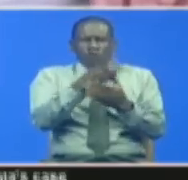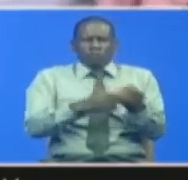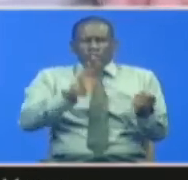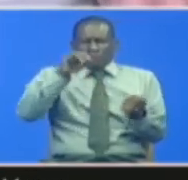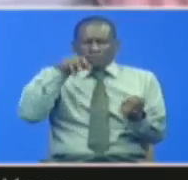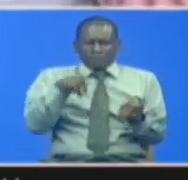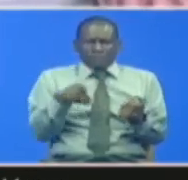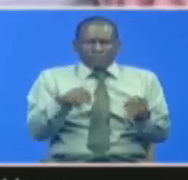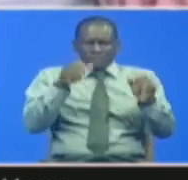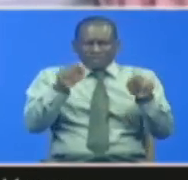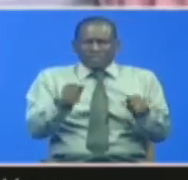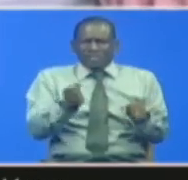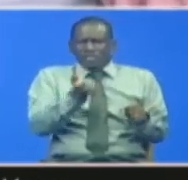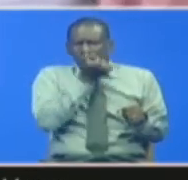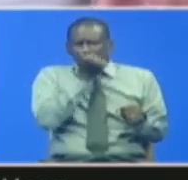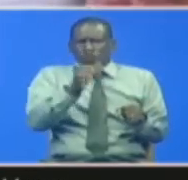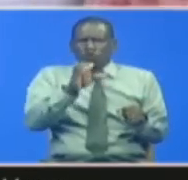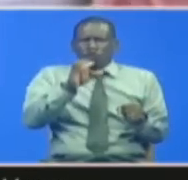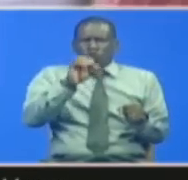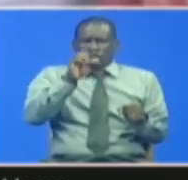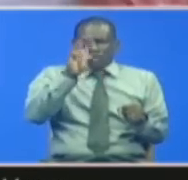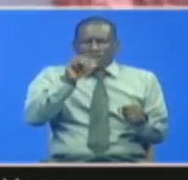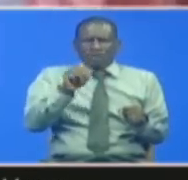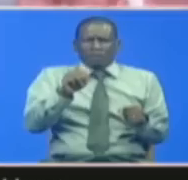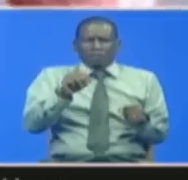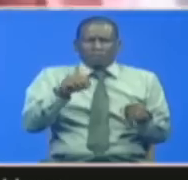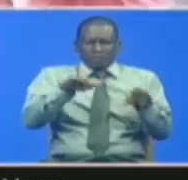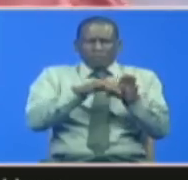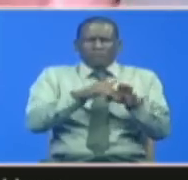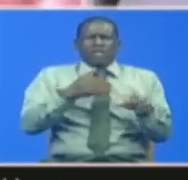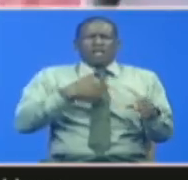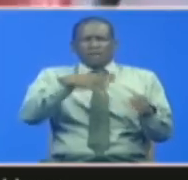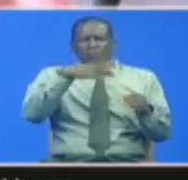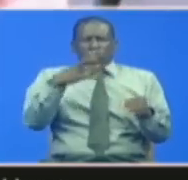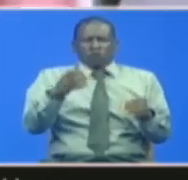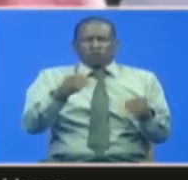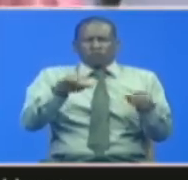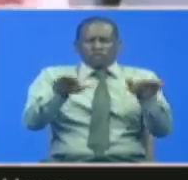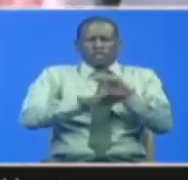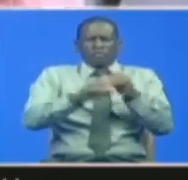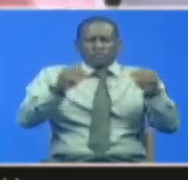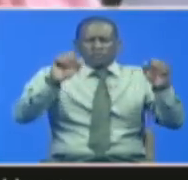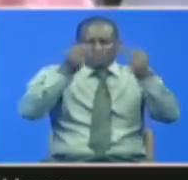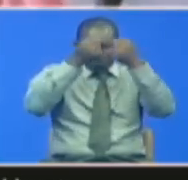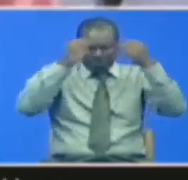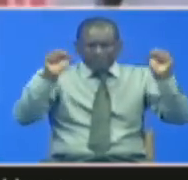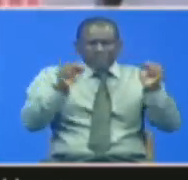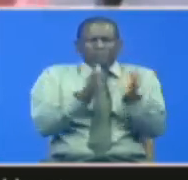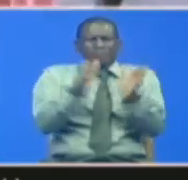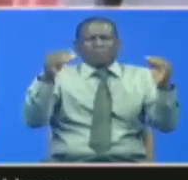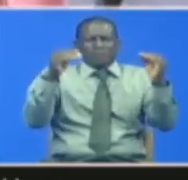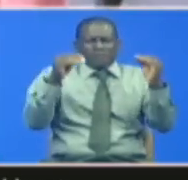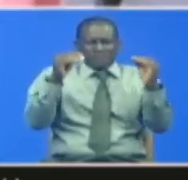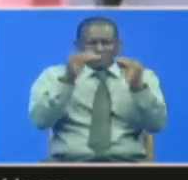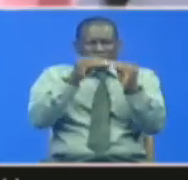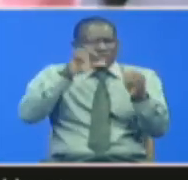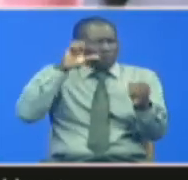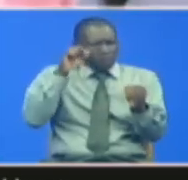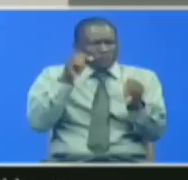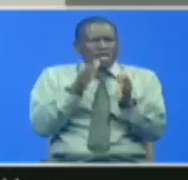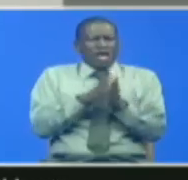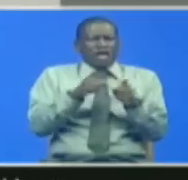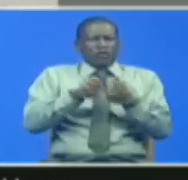being ODM members, have been attending the Deputy President's public rallies at the coast and drumming support for the second in